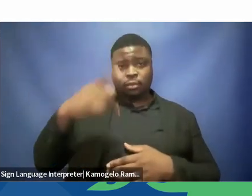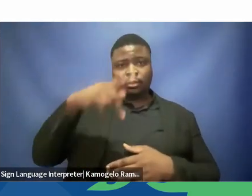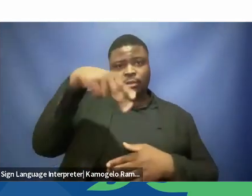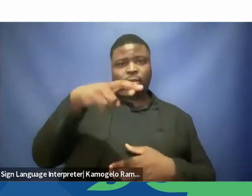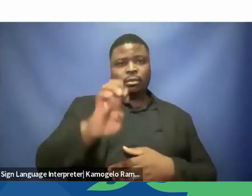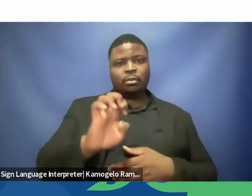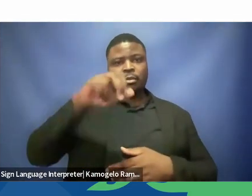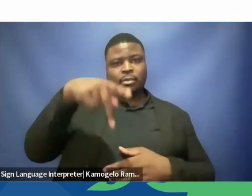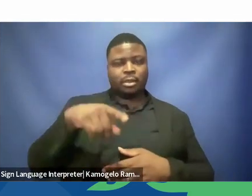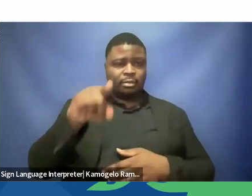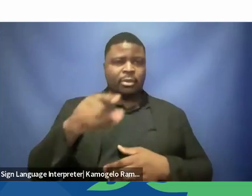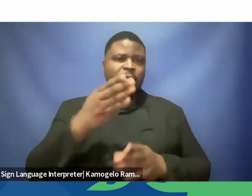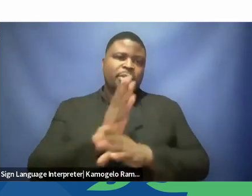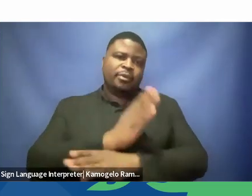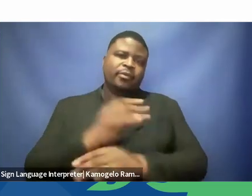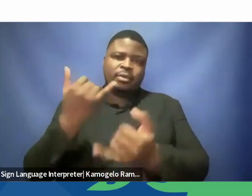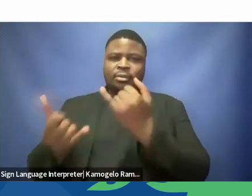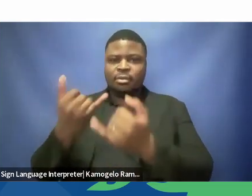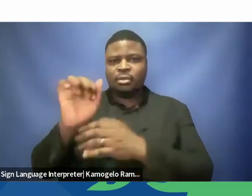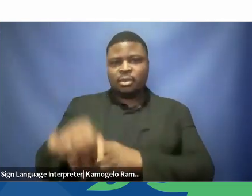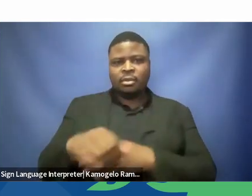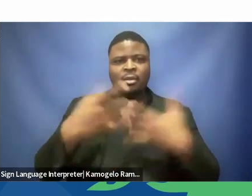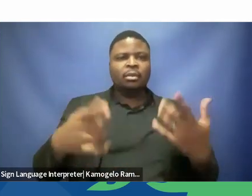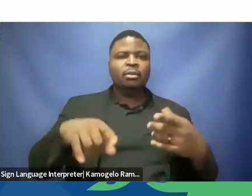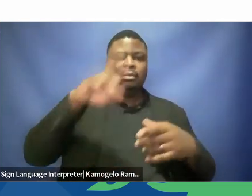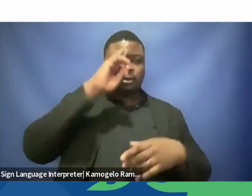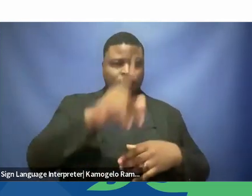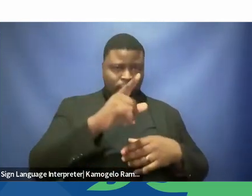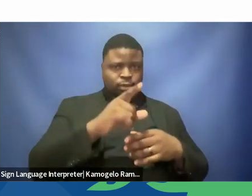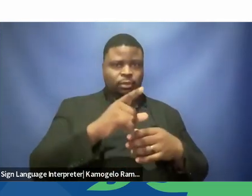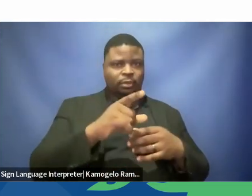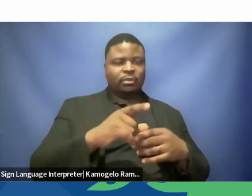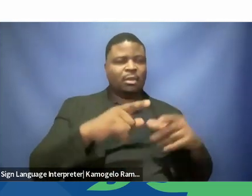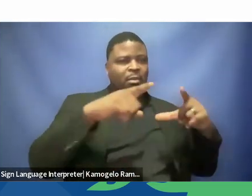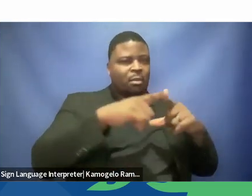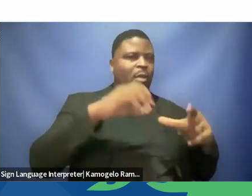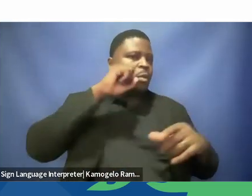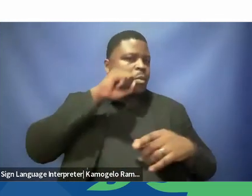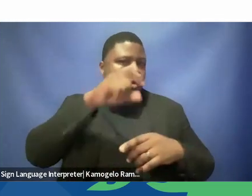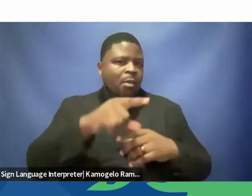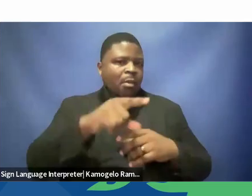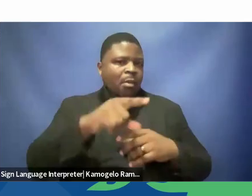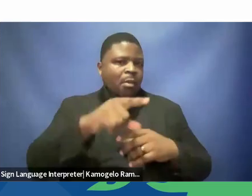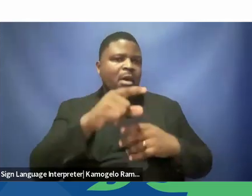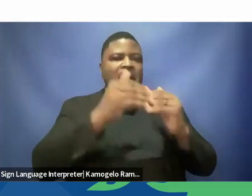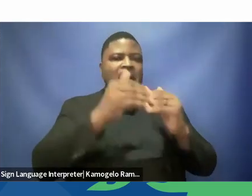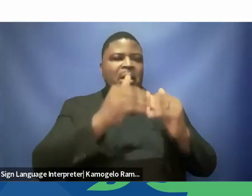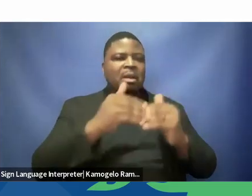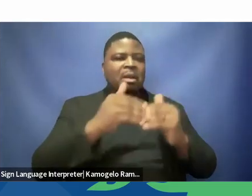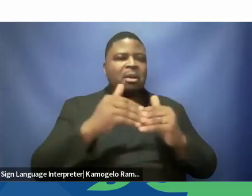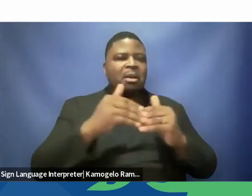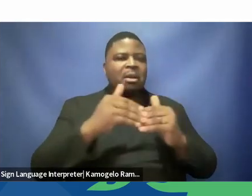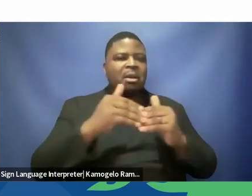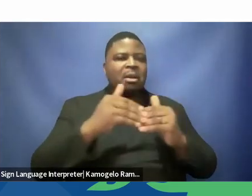after having sex. Dental care, we spoke about that. Fatigue and insomnia, feeling of depression, the come down of that,